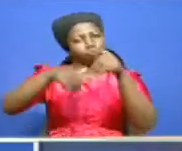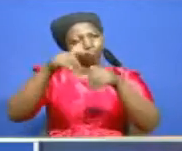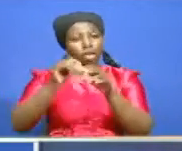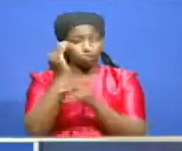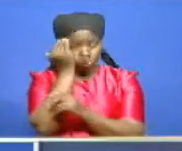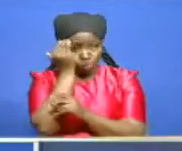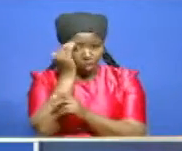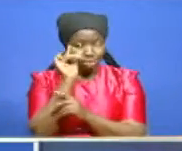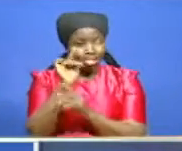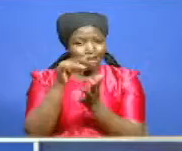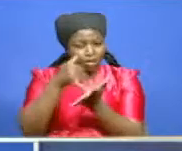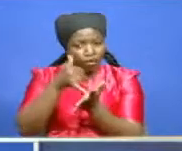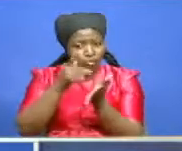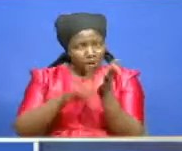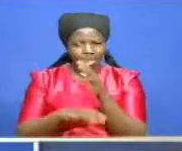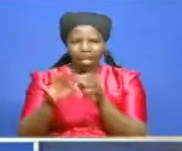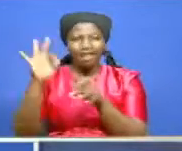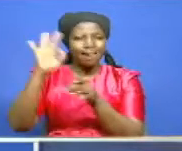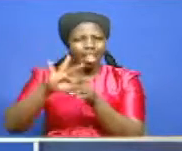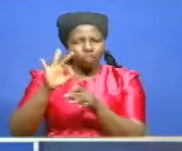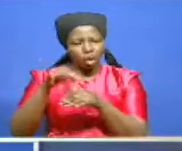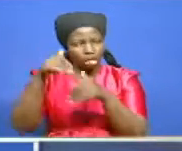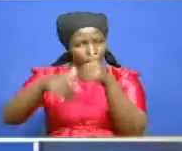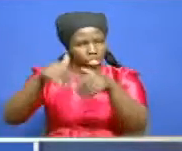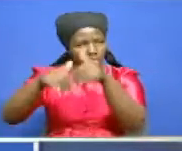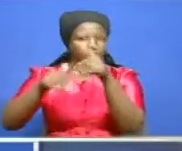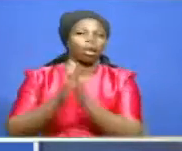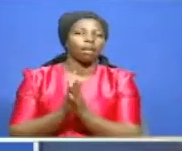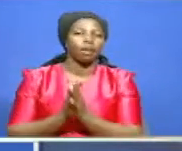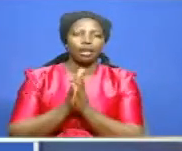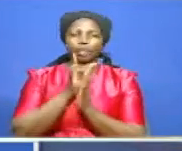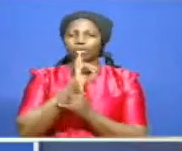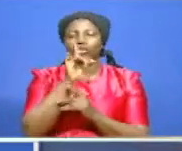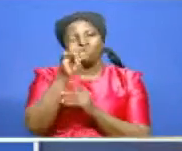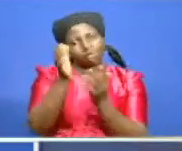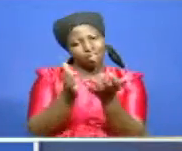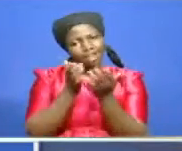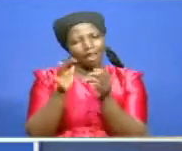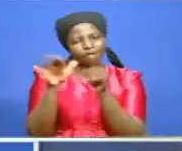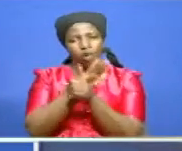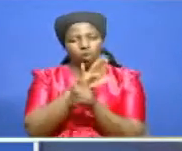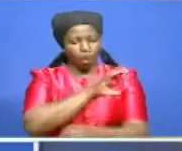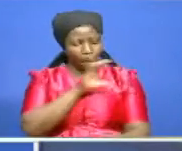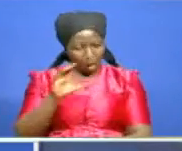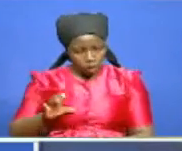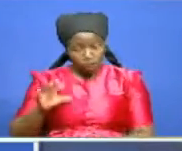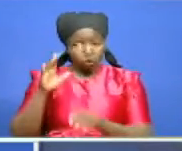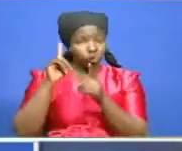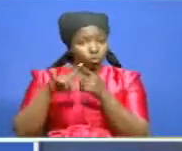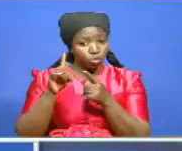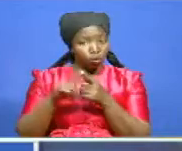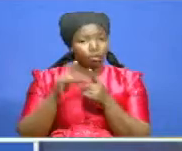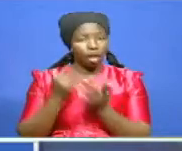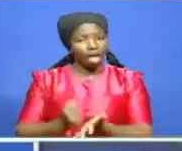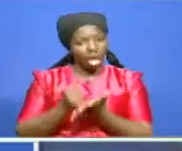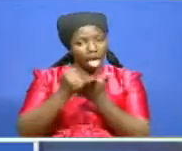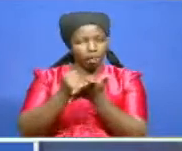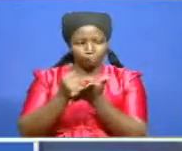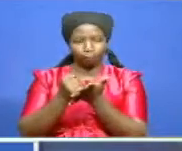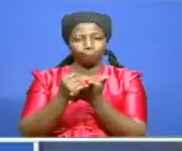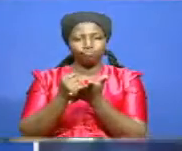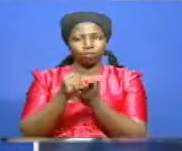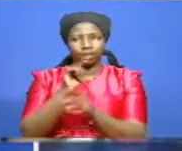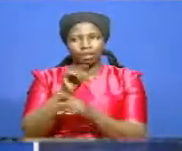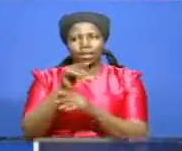is an election. So for all intents and purposes, you need a fully constituted commission to be able to carry out